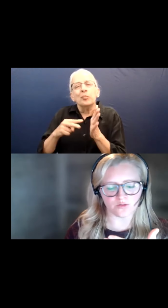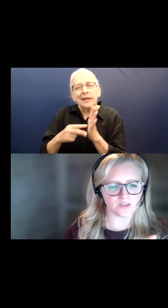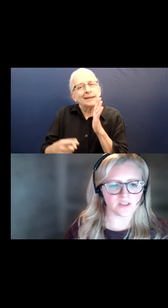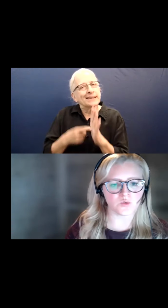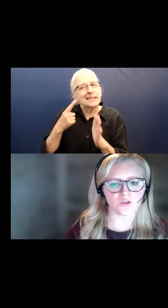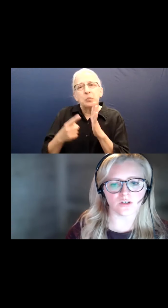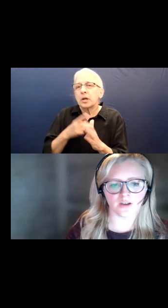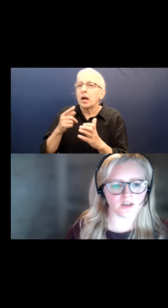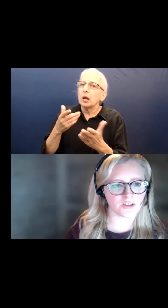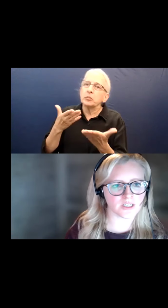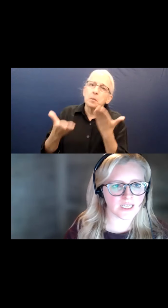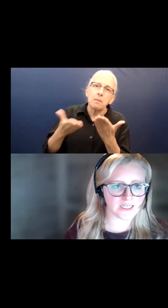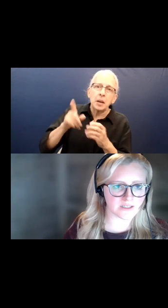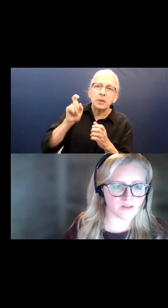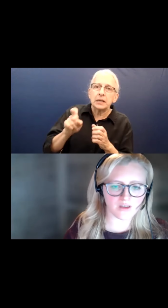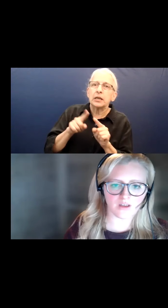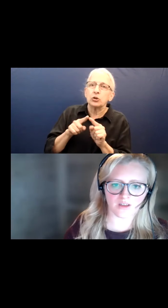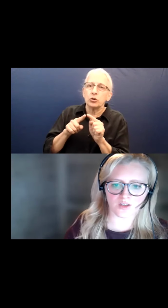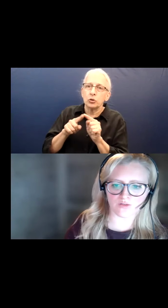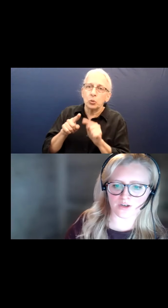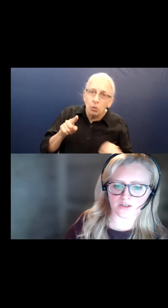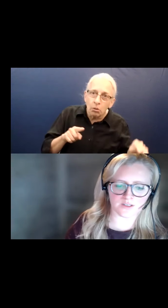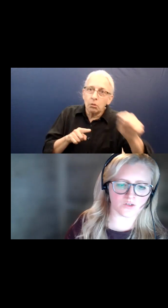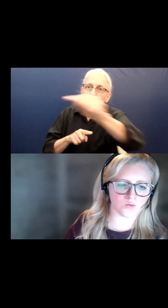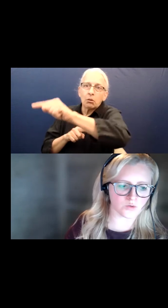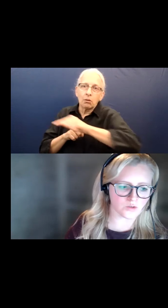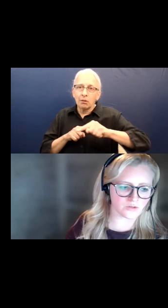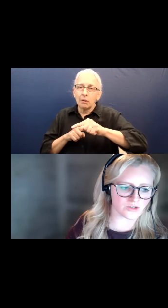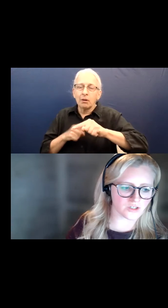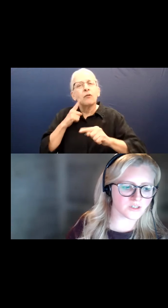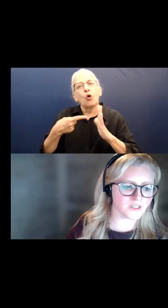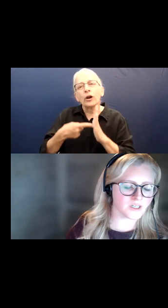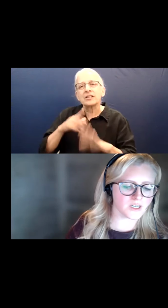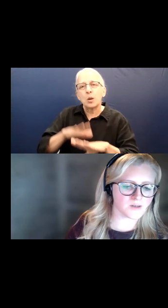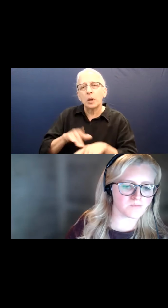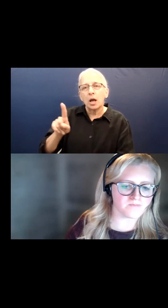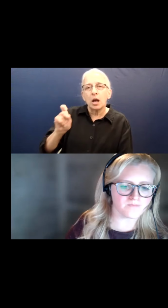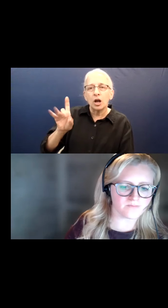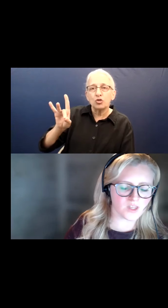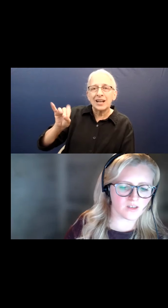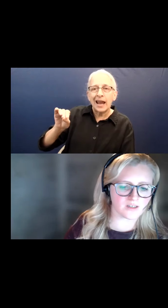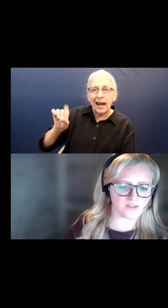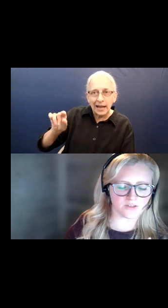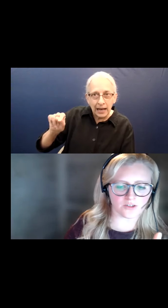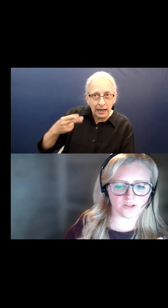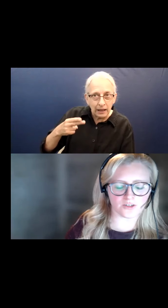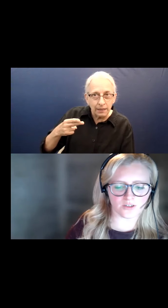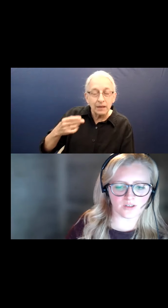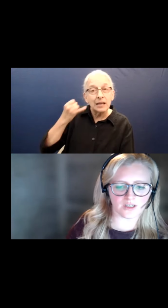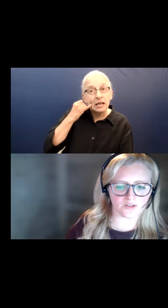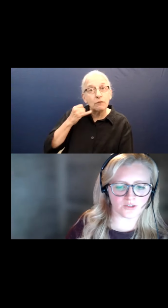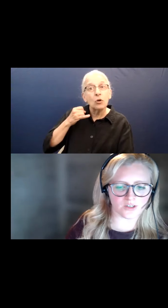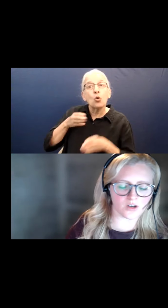able, for example, on 180th, if there is a road closure and